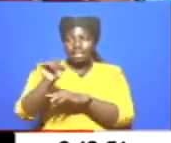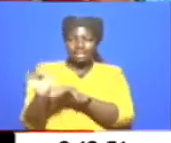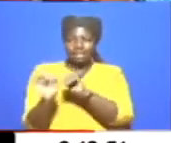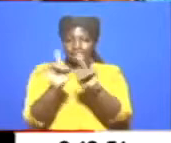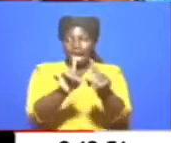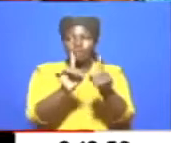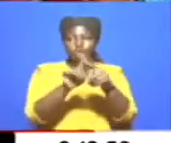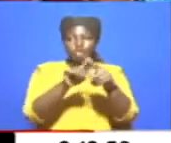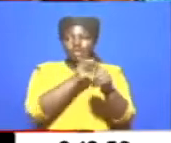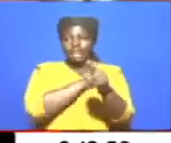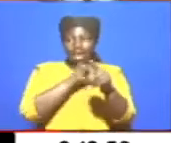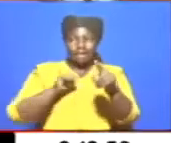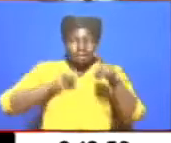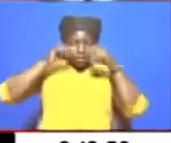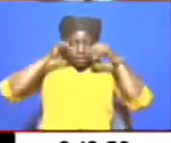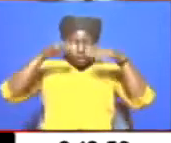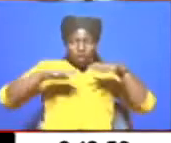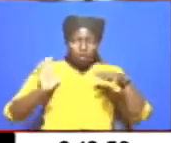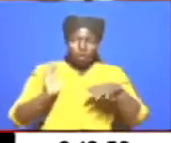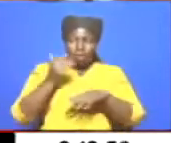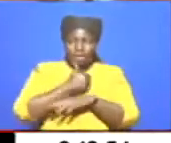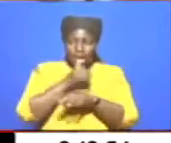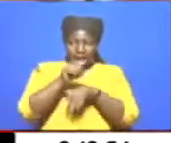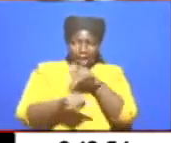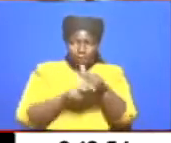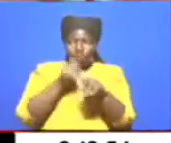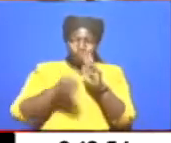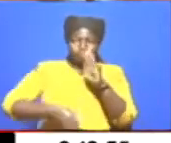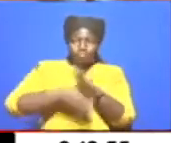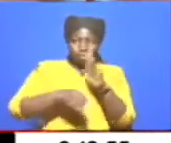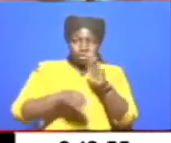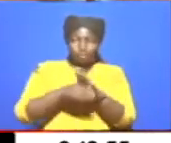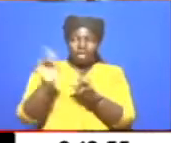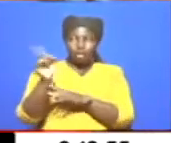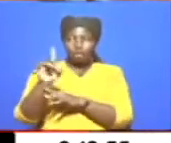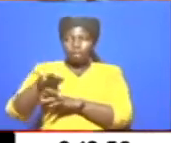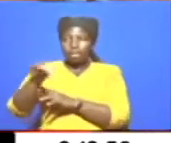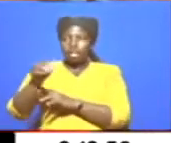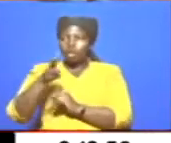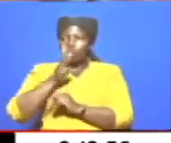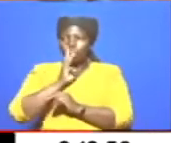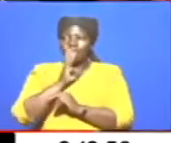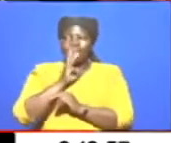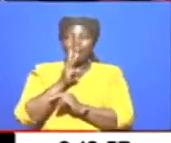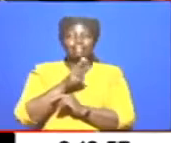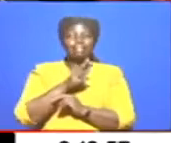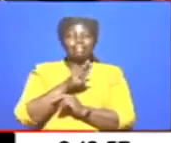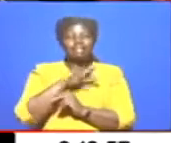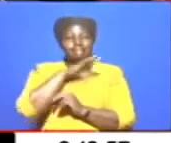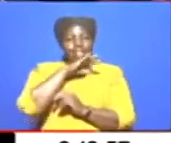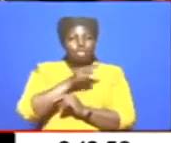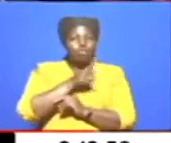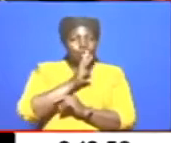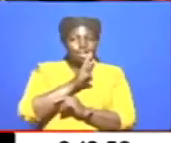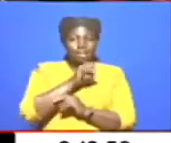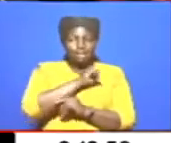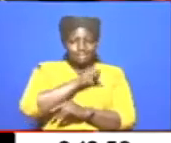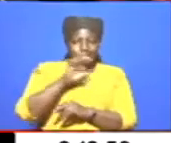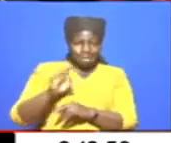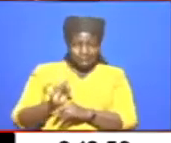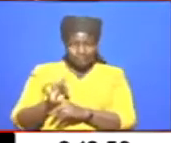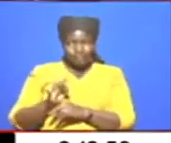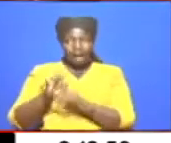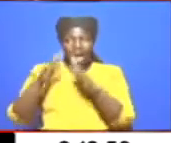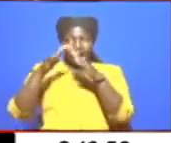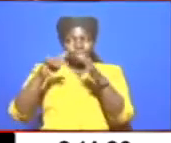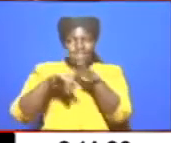Devolution Committee over eviction of residents of Nairobi City Water and Sewerage Staff Quarters in Isili and